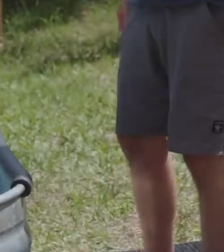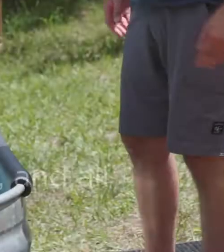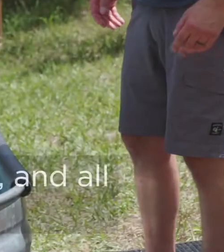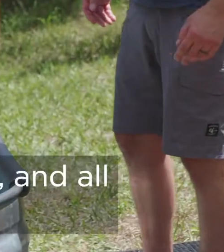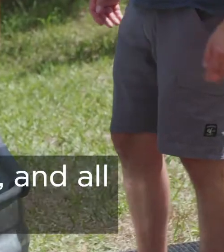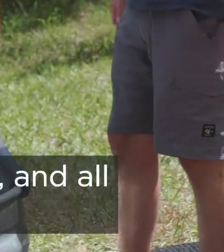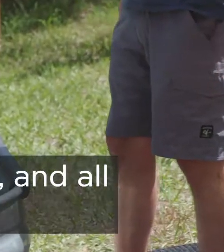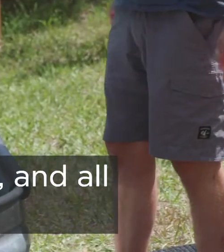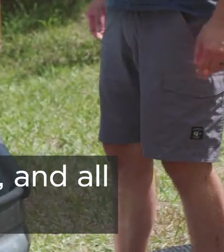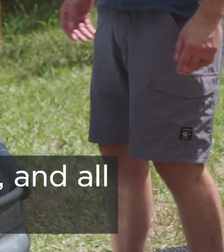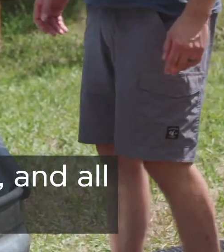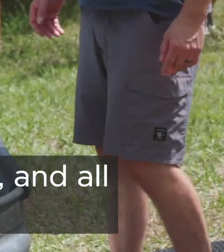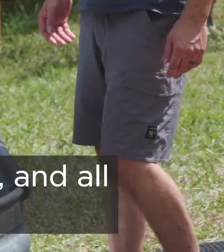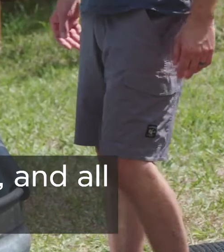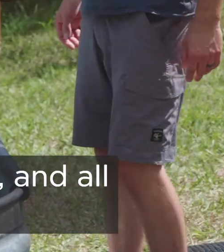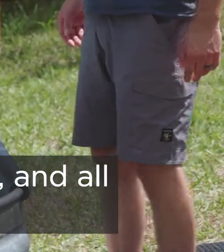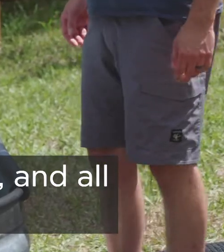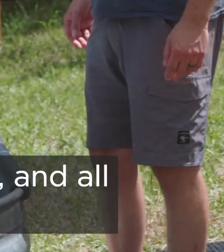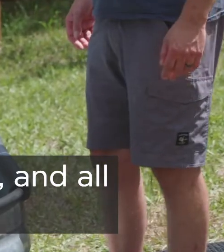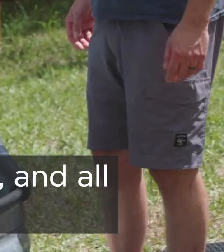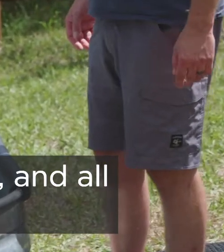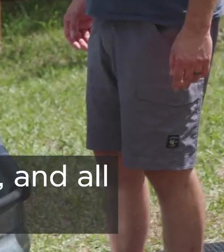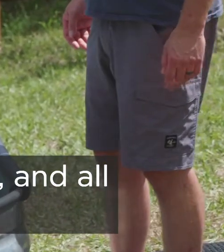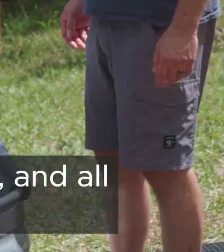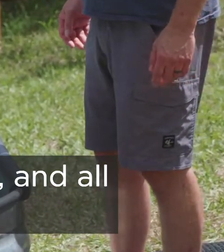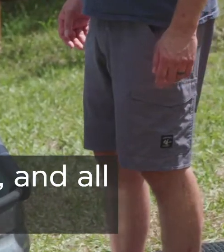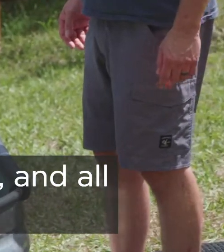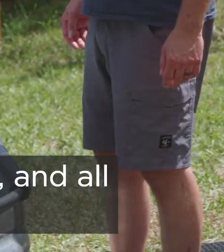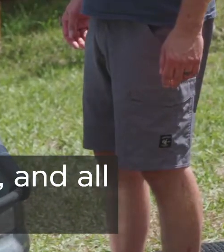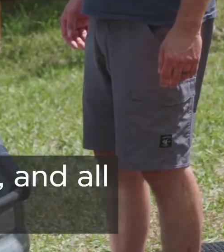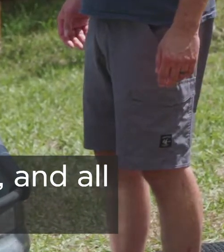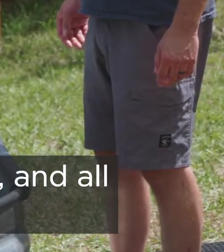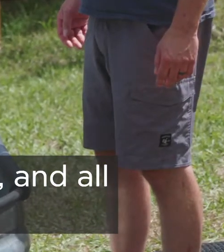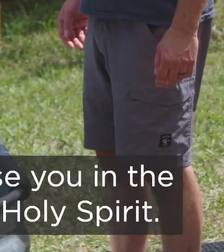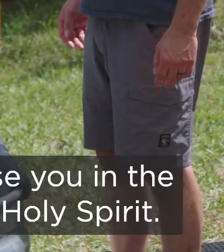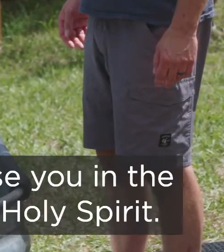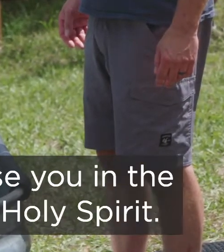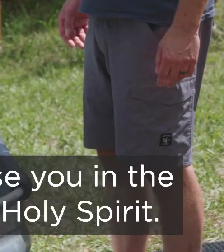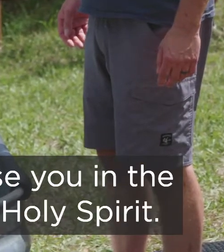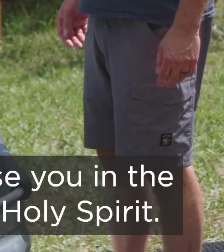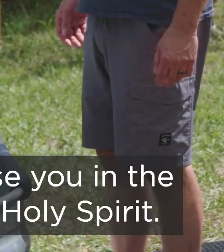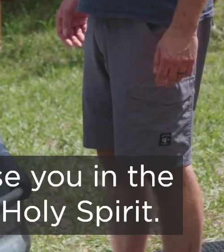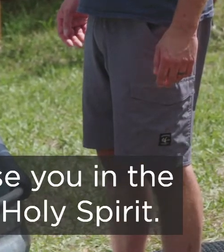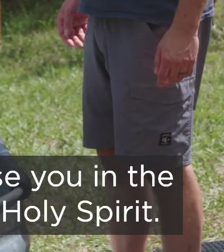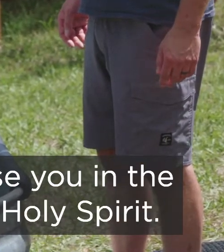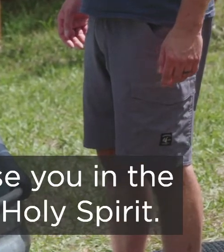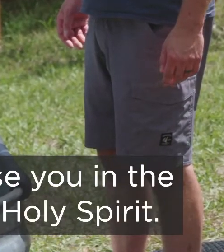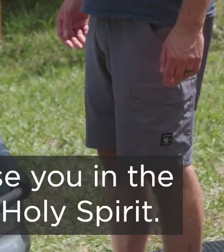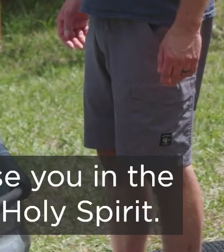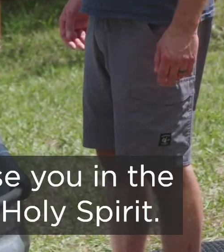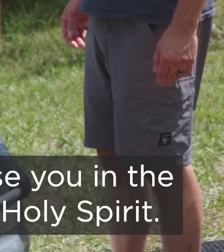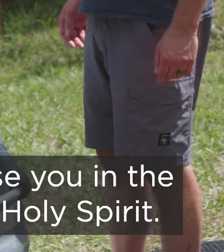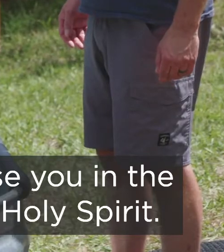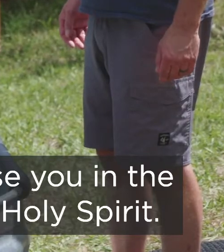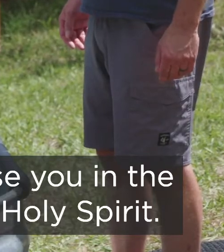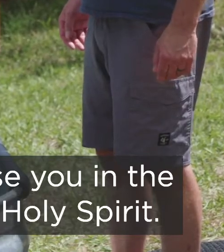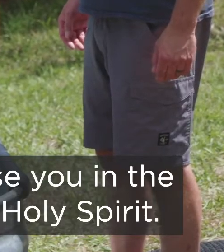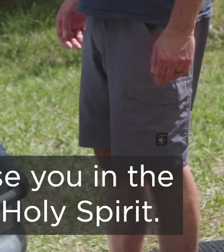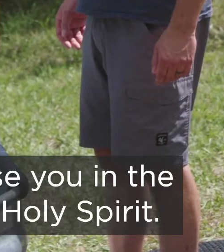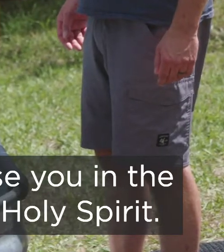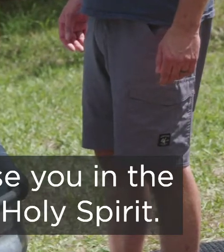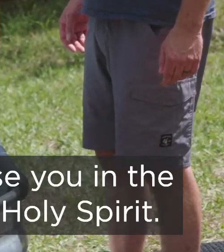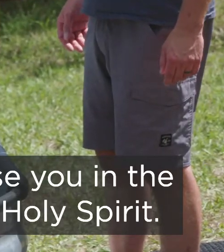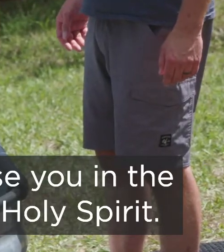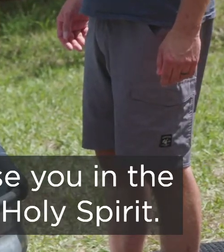In light of your profession of faith and all of our conversations, we are so pleased to be able to baptize you in the name of the Father, the